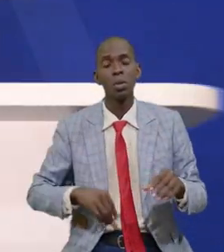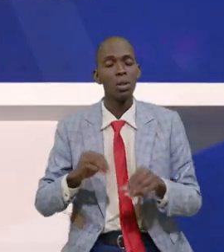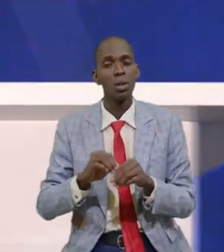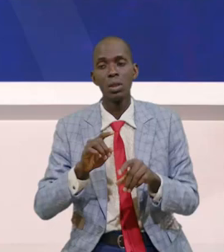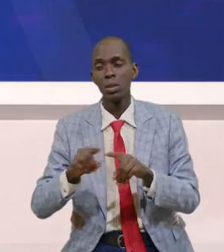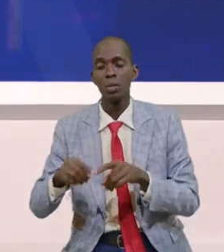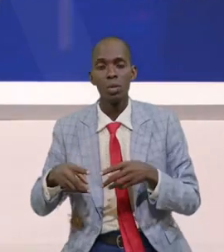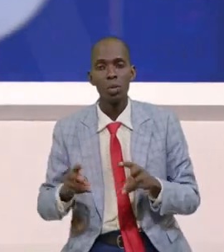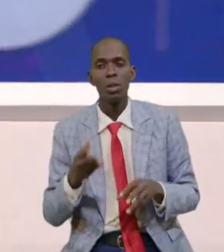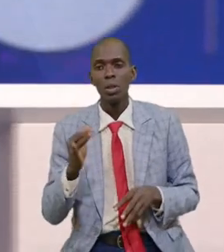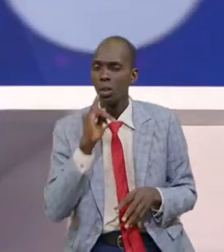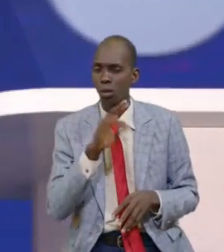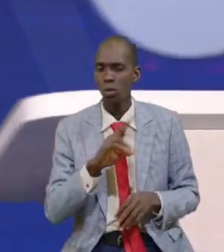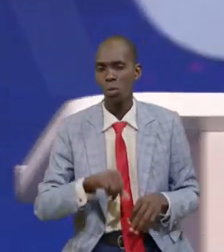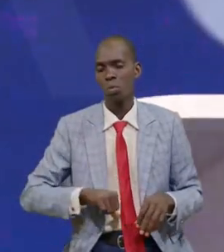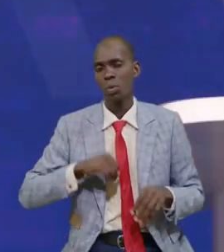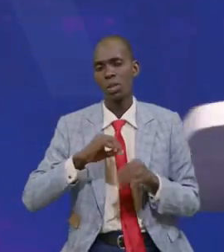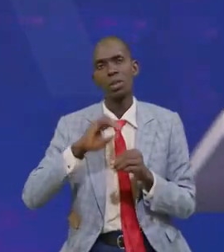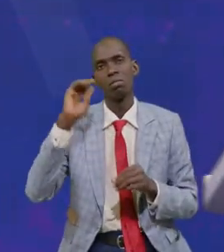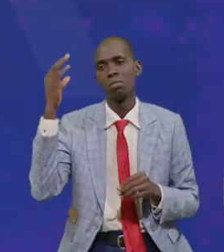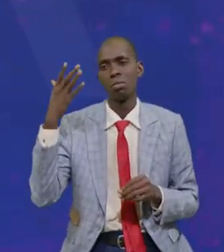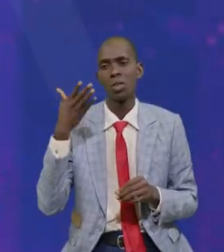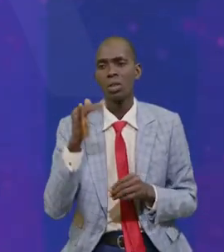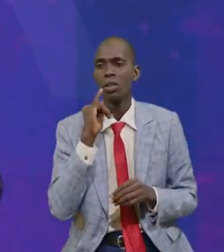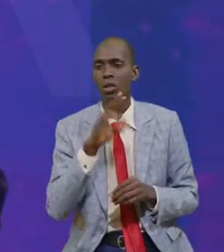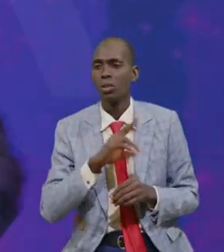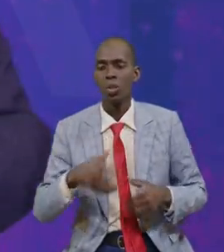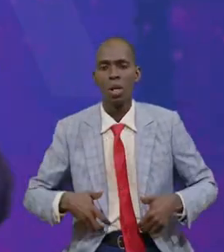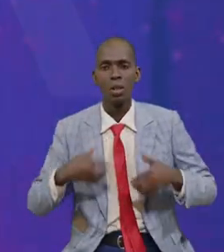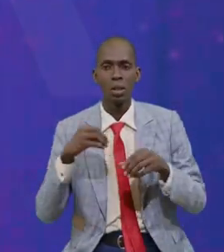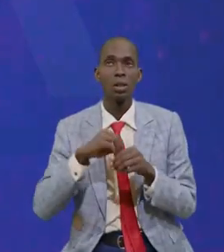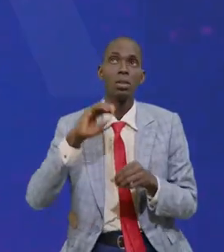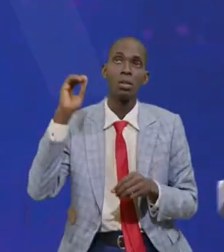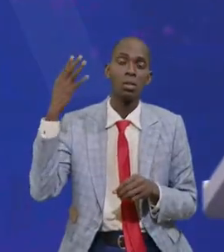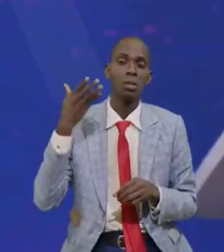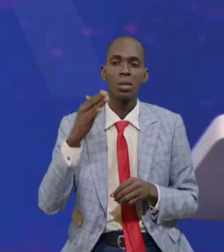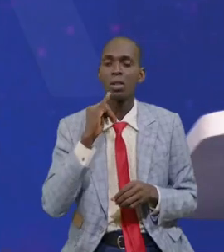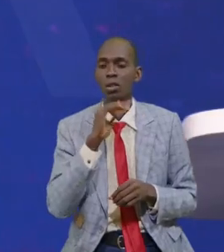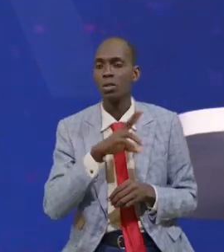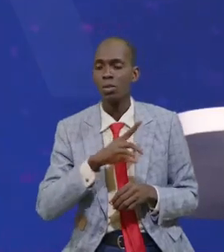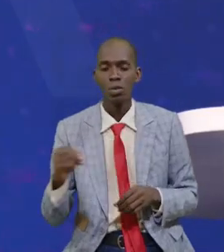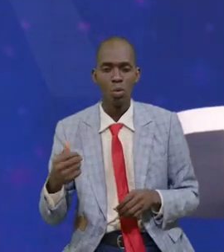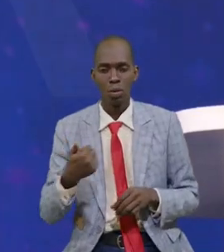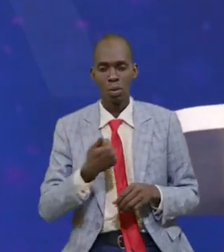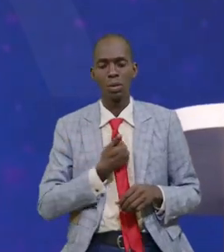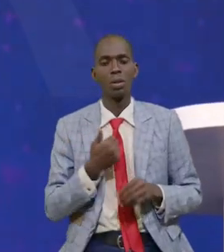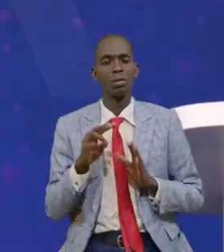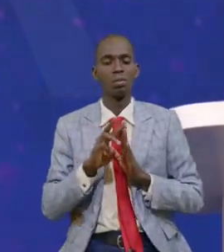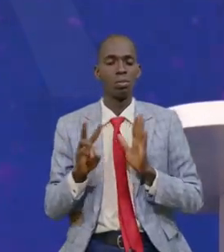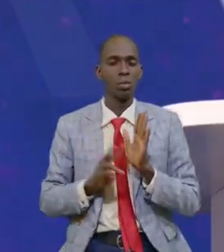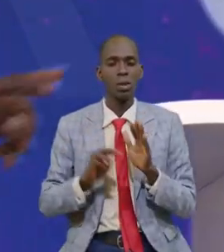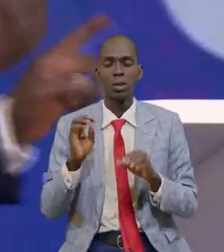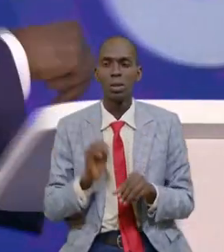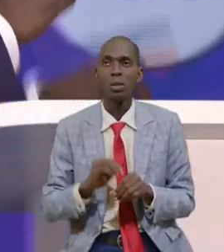in grace. And there is no anger in grace. There's no self-will in